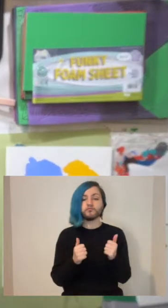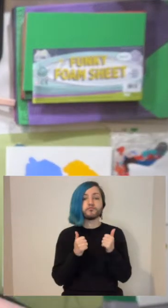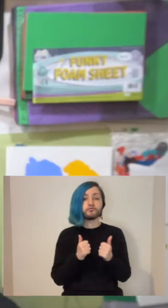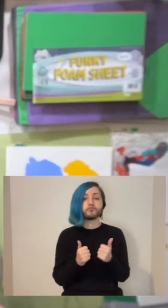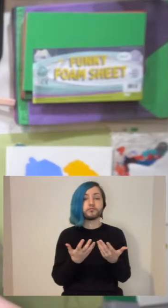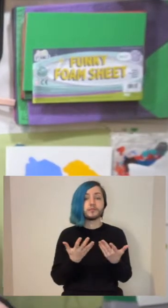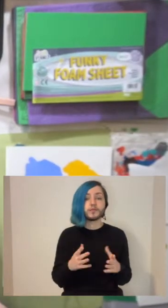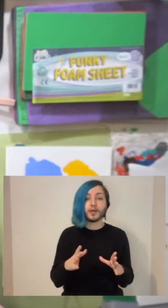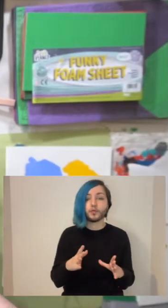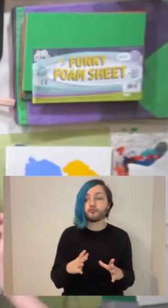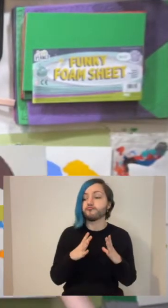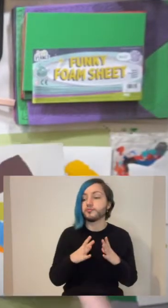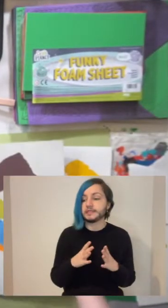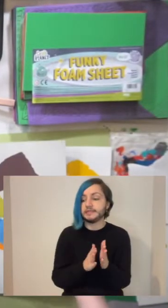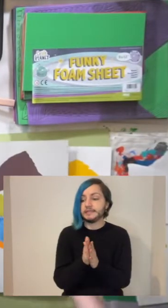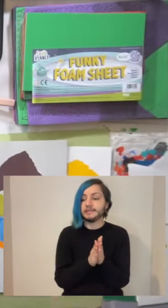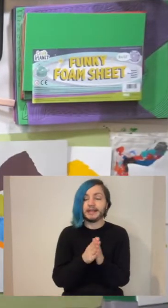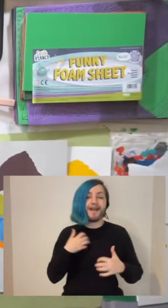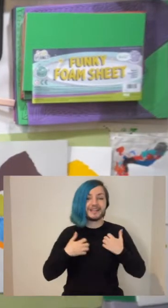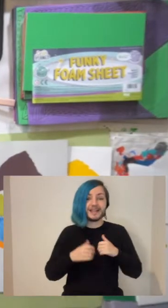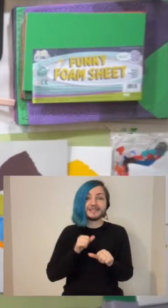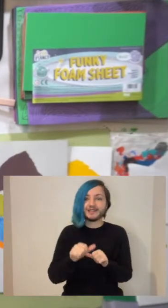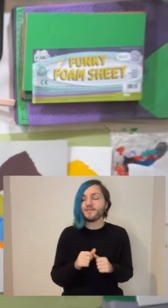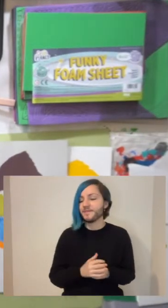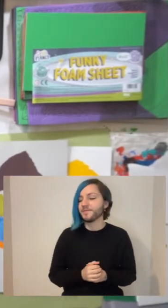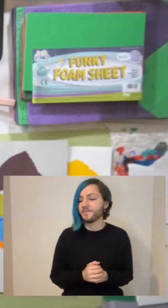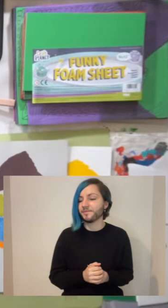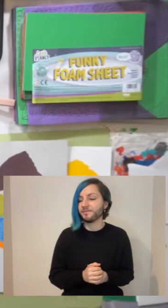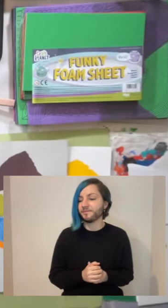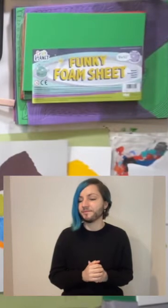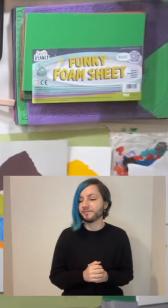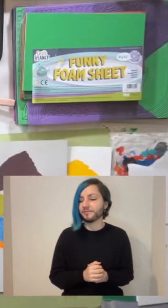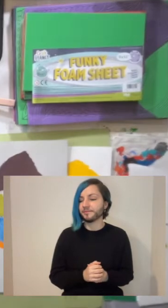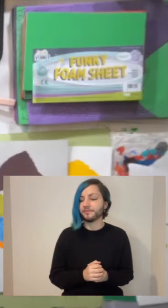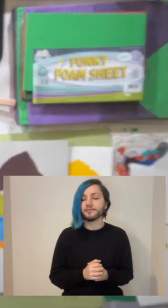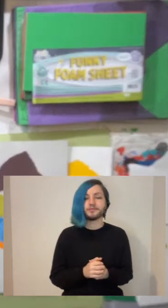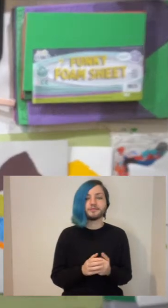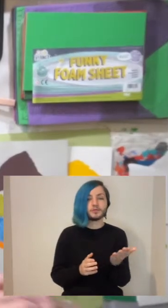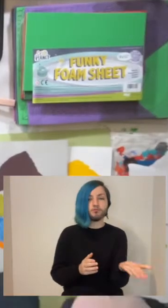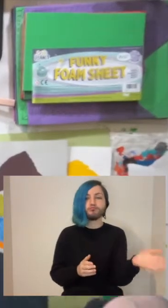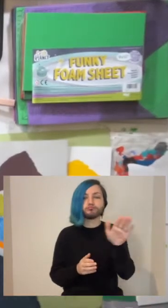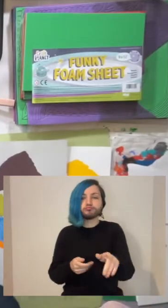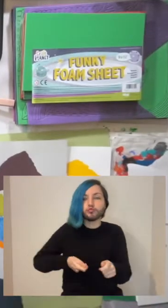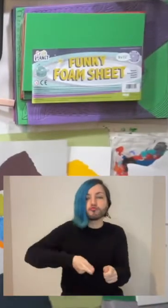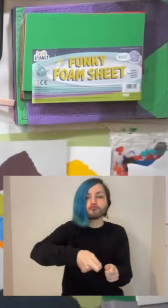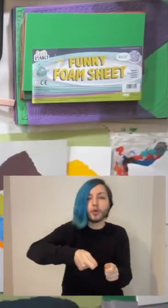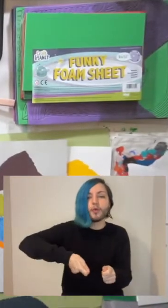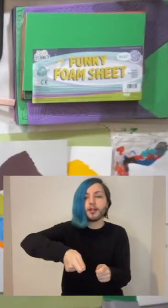Now we're ready at the very exciting step of rolling out